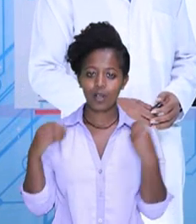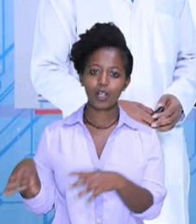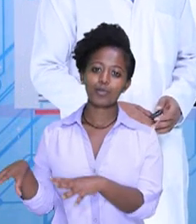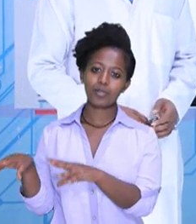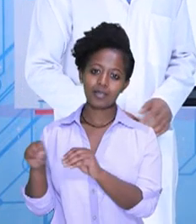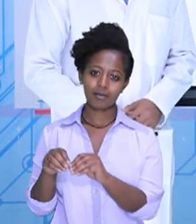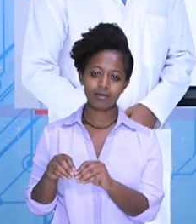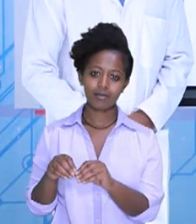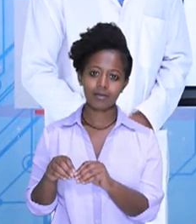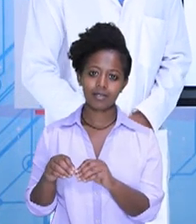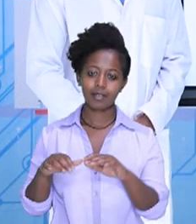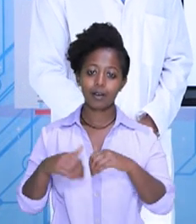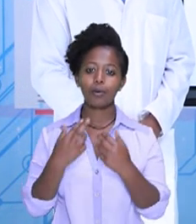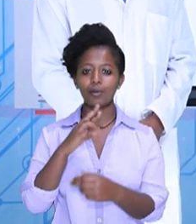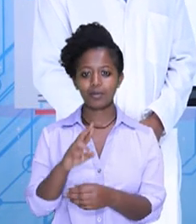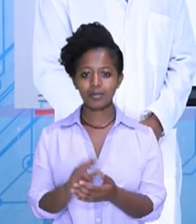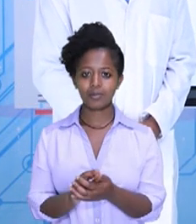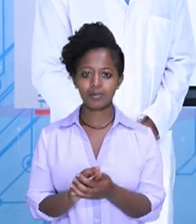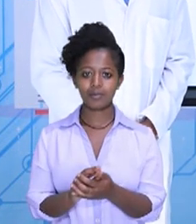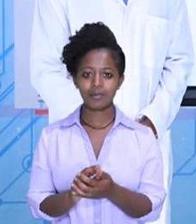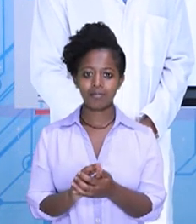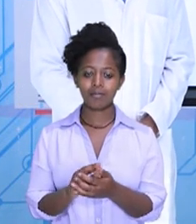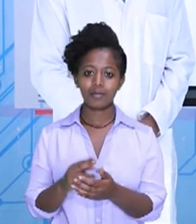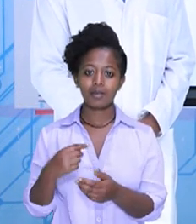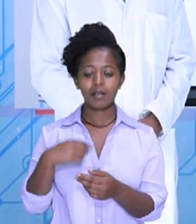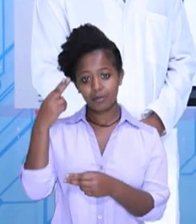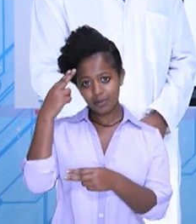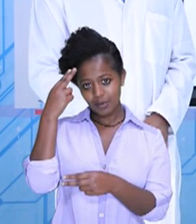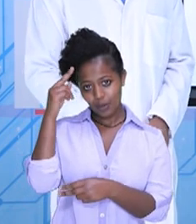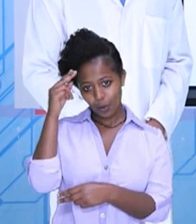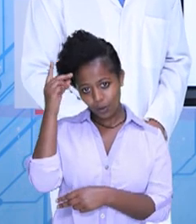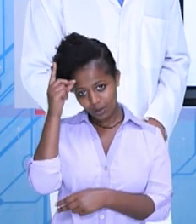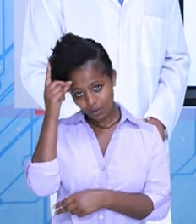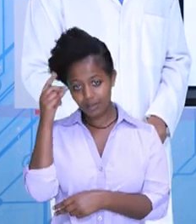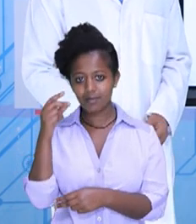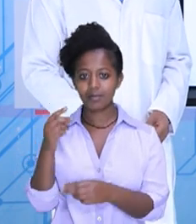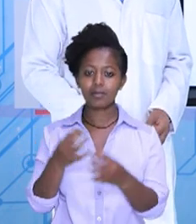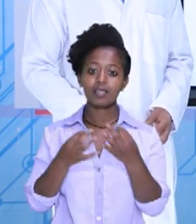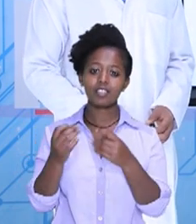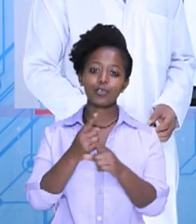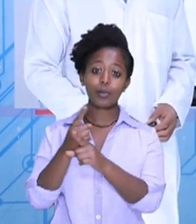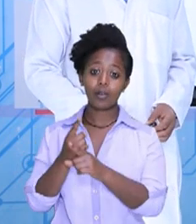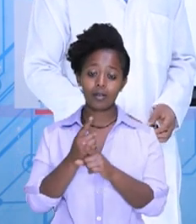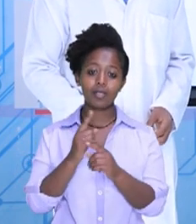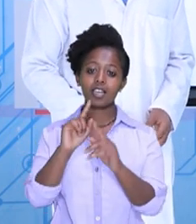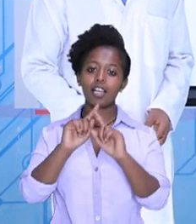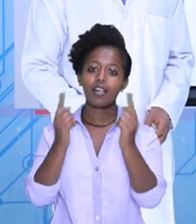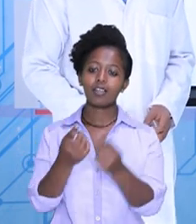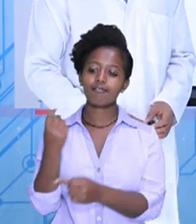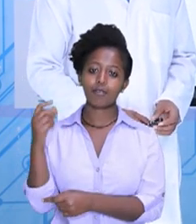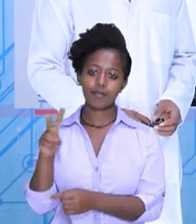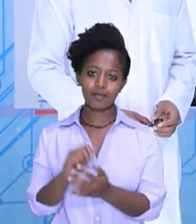Hello, students. How are you? I'm Joseph. I'm going to present you geography for grade